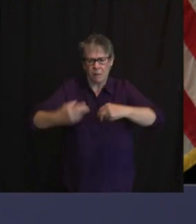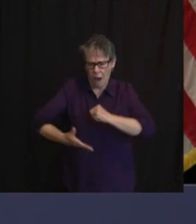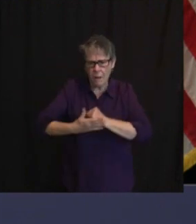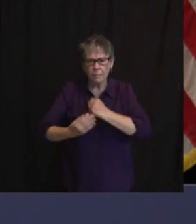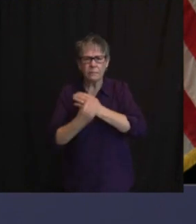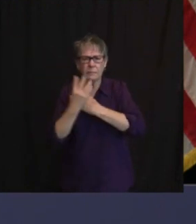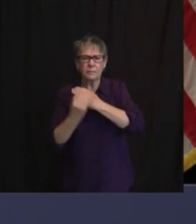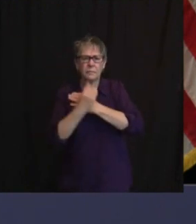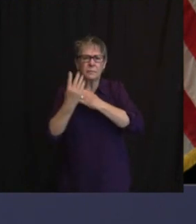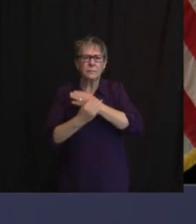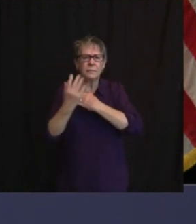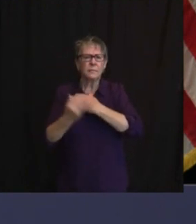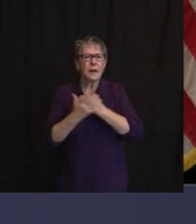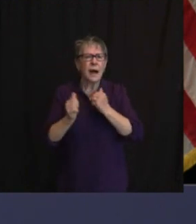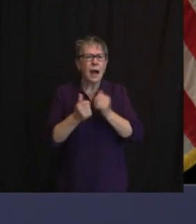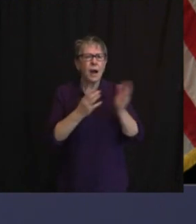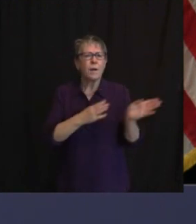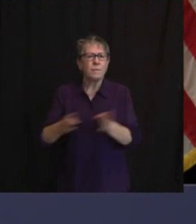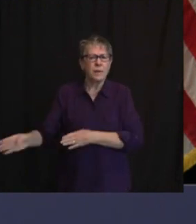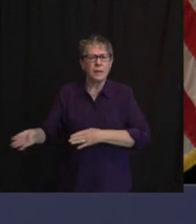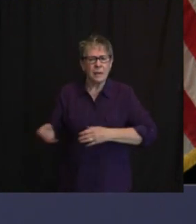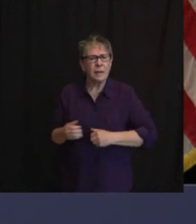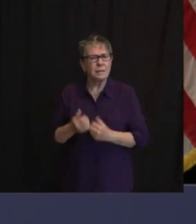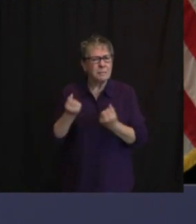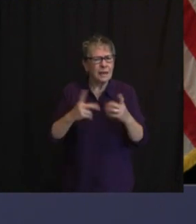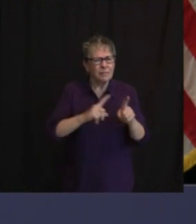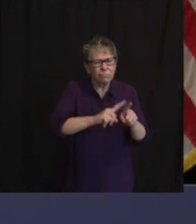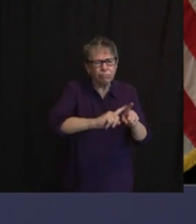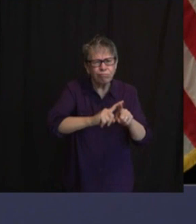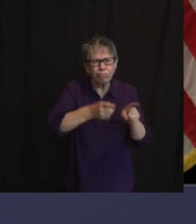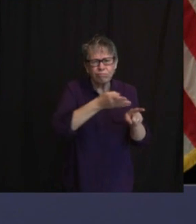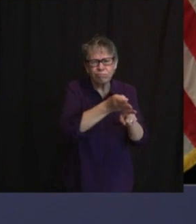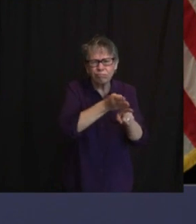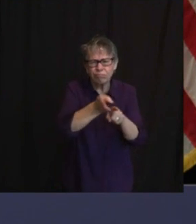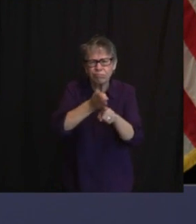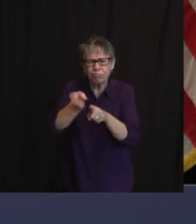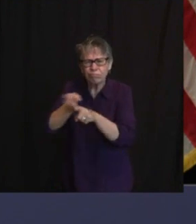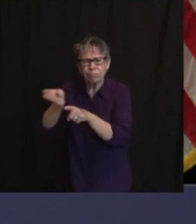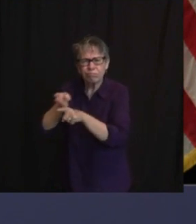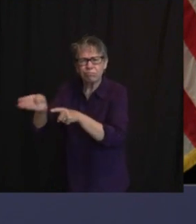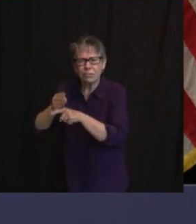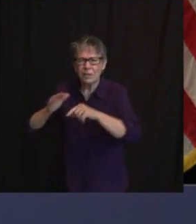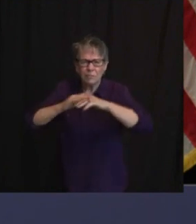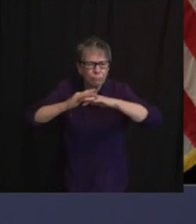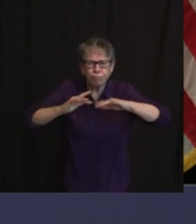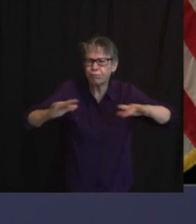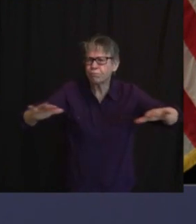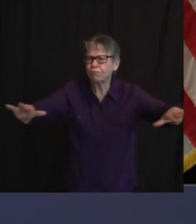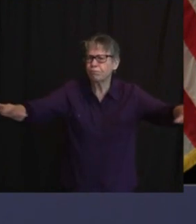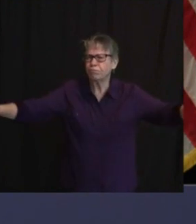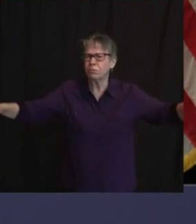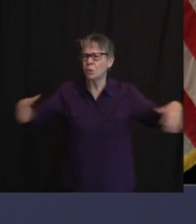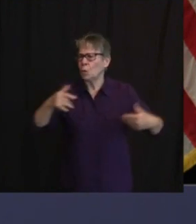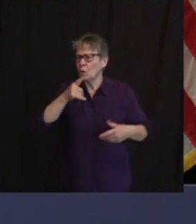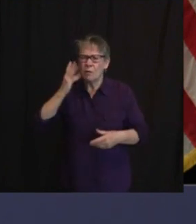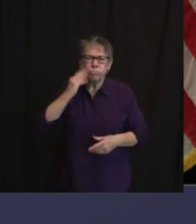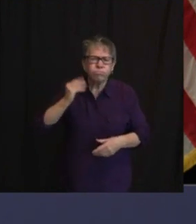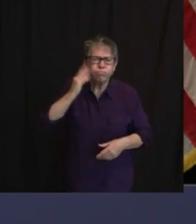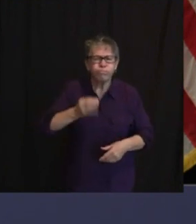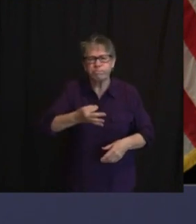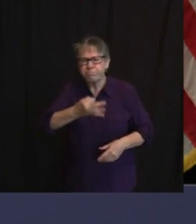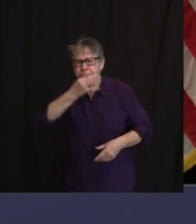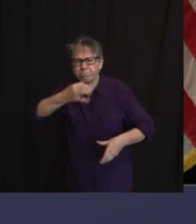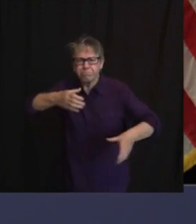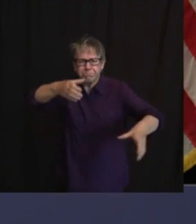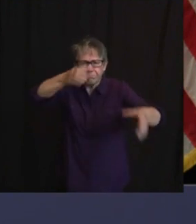all perspectives. Center for American Progress has done a lot of really good work on very data-specific testing, contact